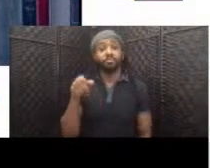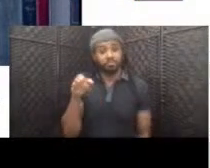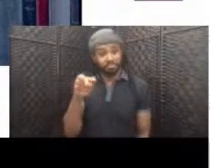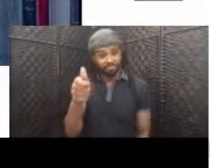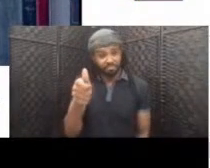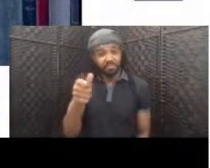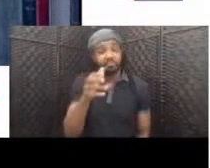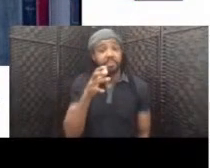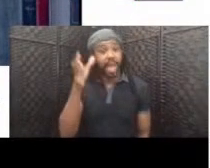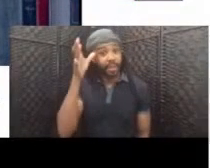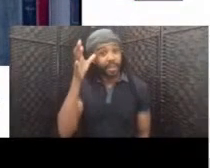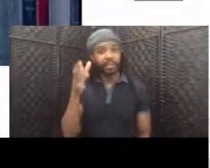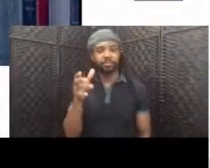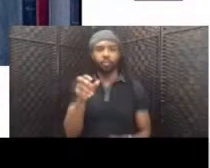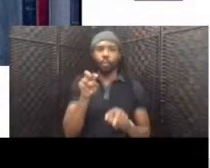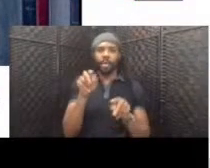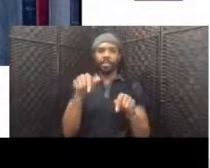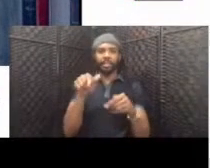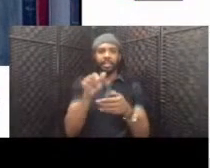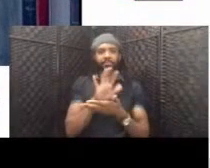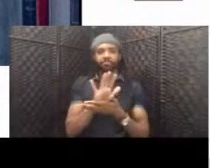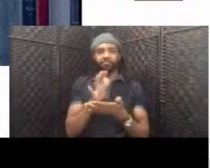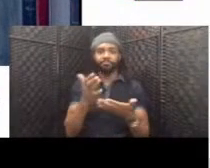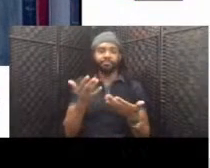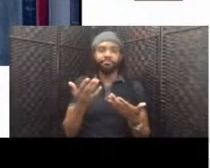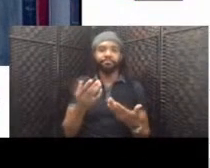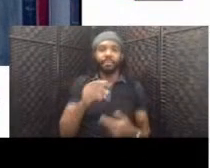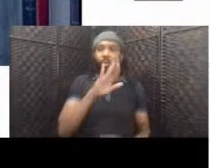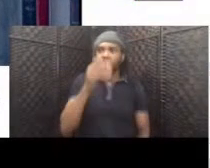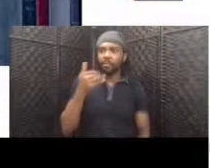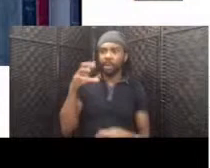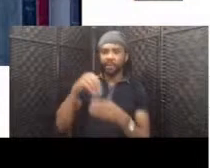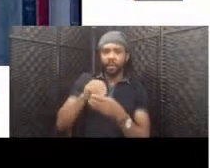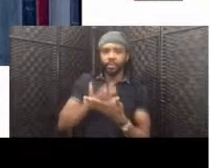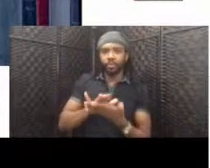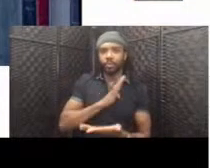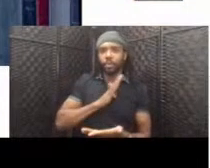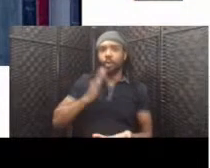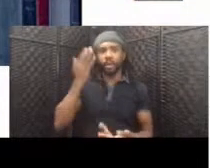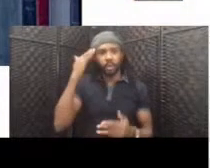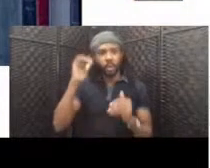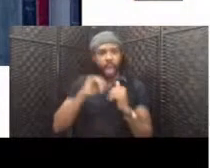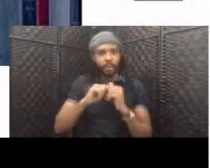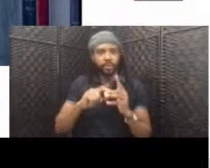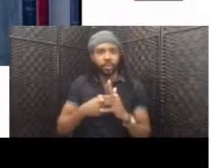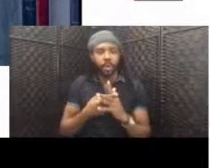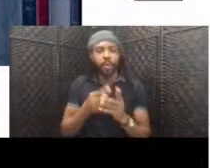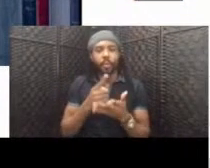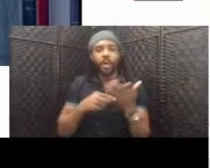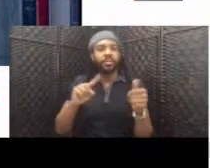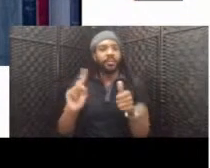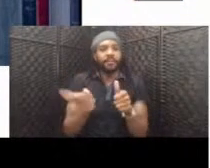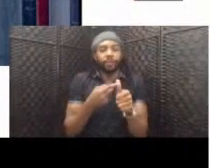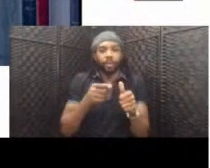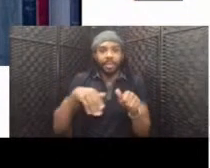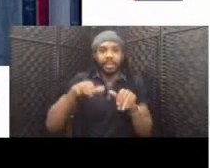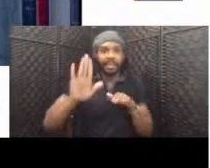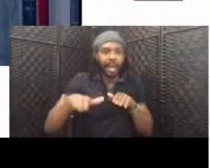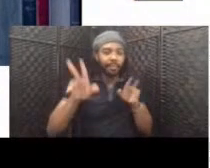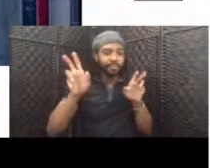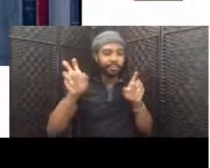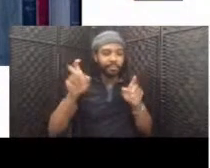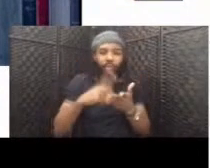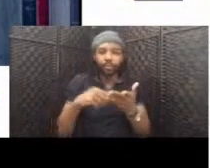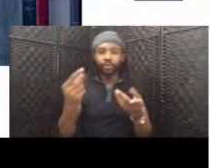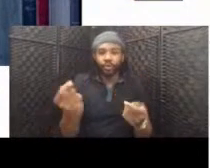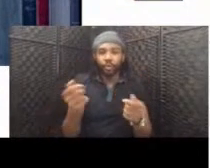like, ooh, I've never run for office, I don't even know how to get started with that, what is the first step you suggest they take? How do they get that? How